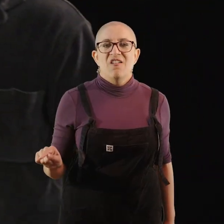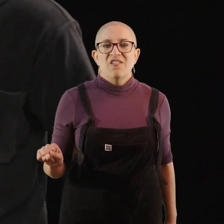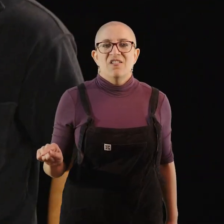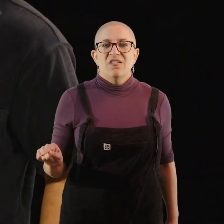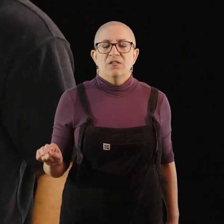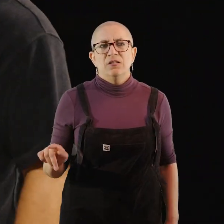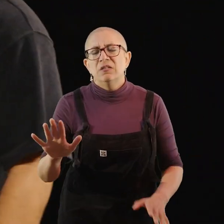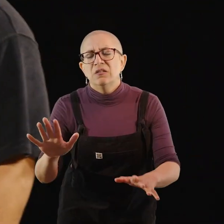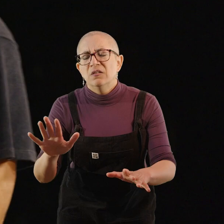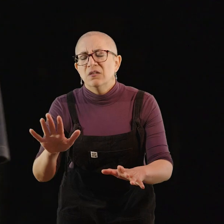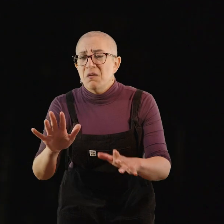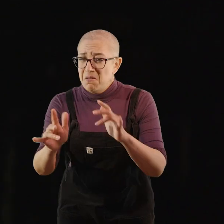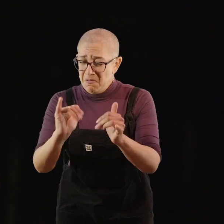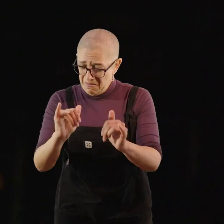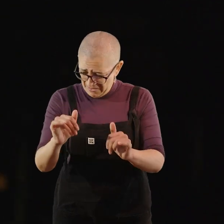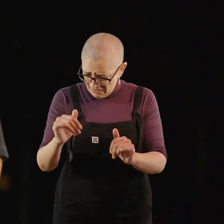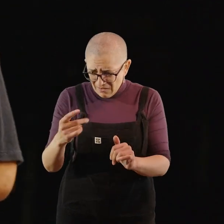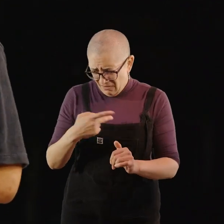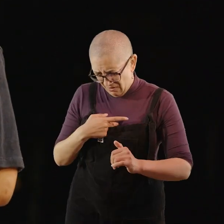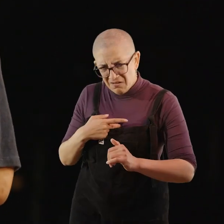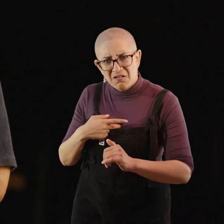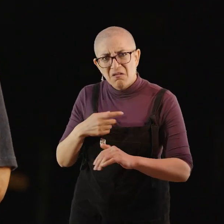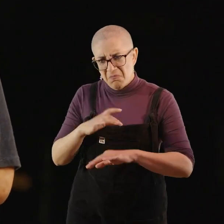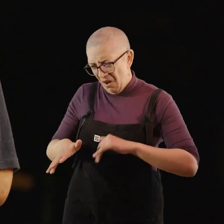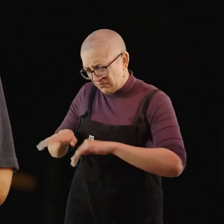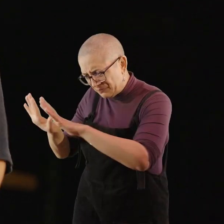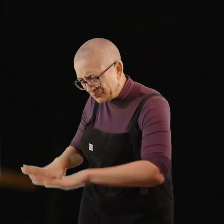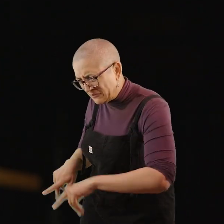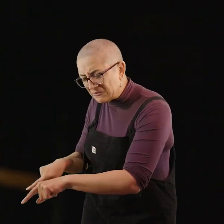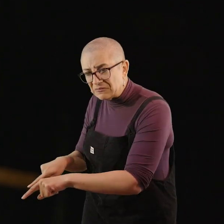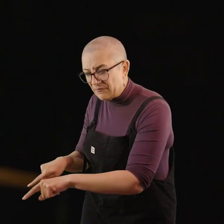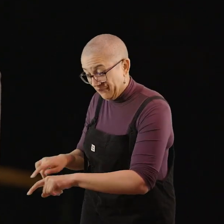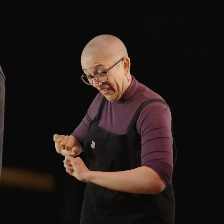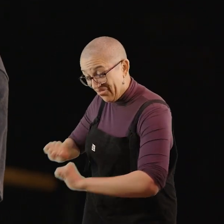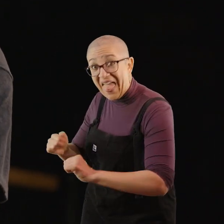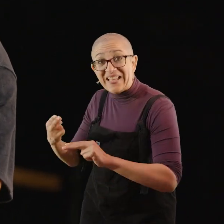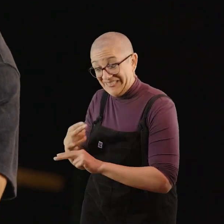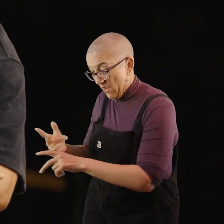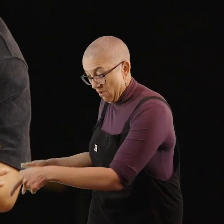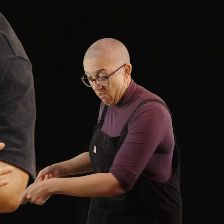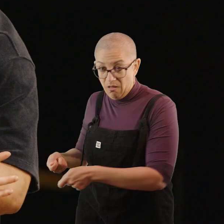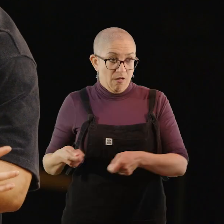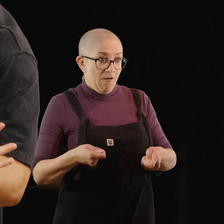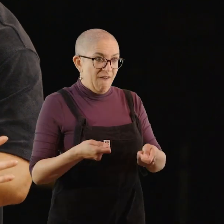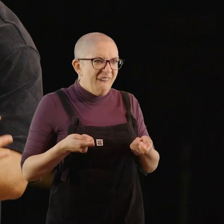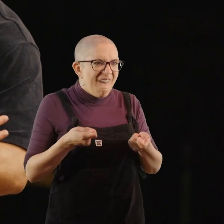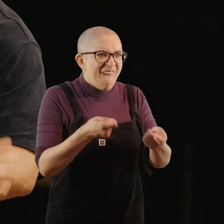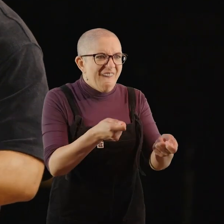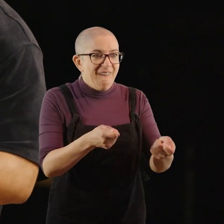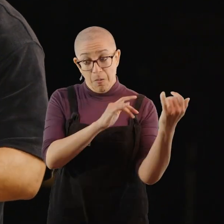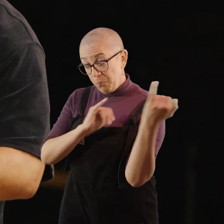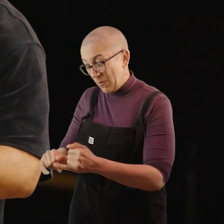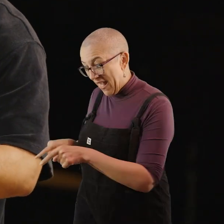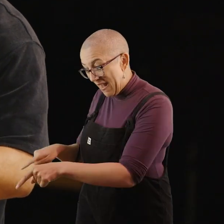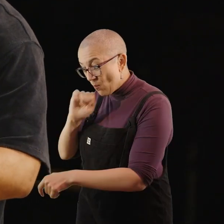Will it not be received when we have marked with blood the sleepy two of her own chamber and used the very daggers that they had done it? Who